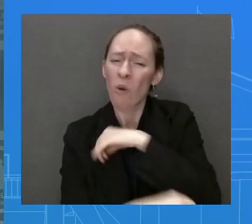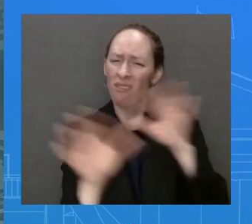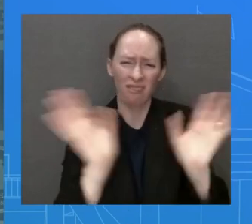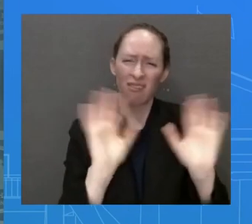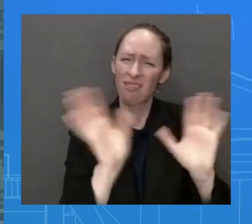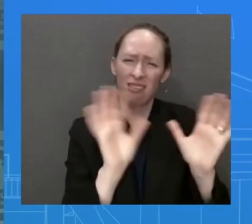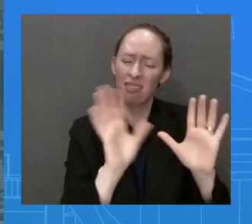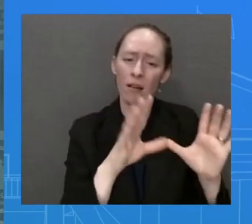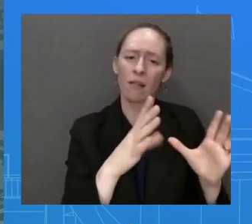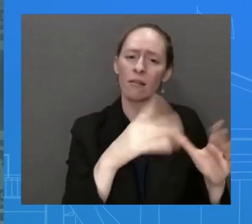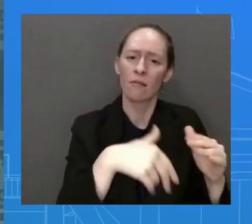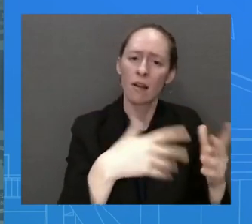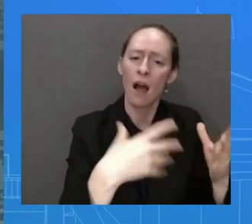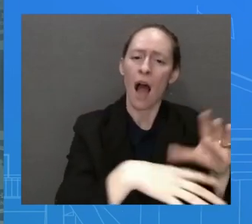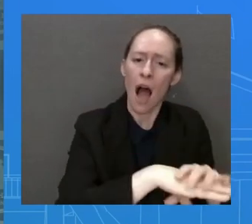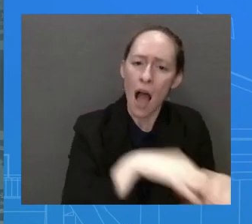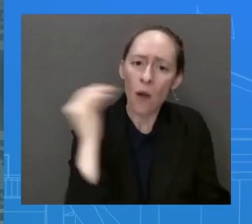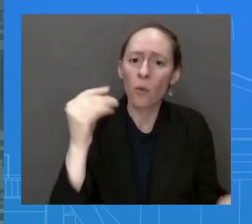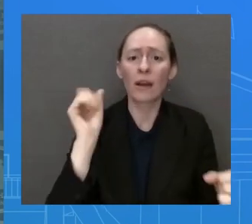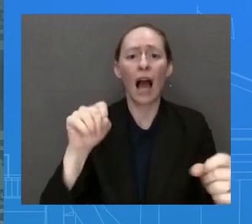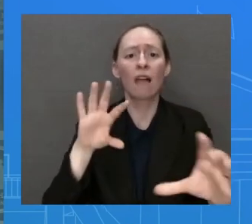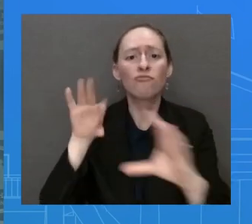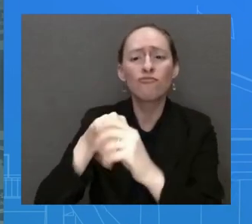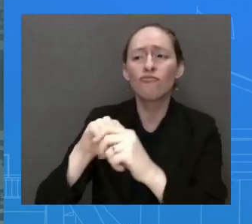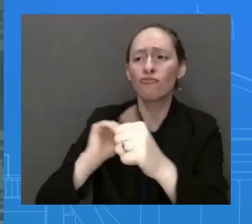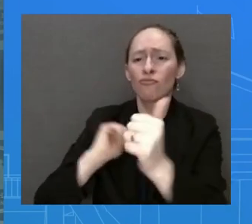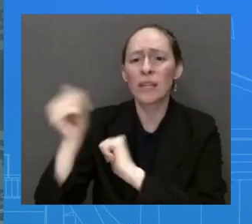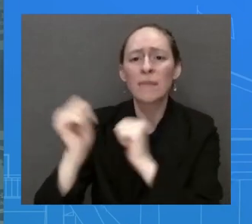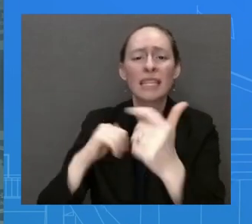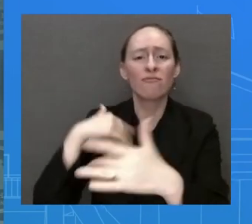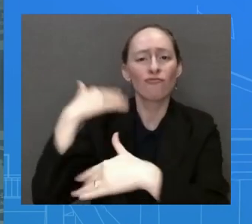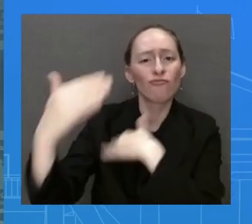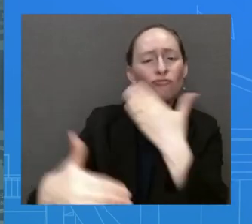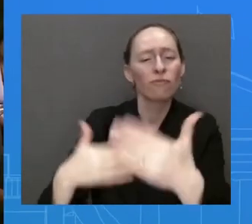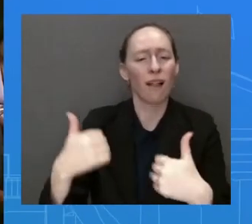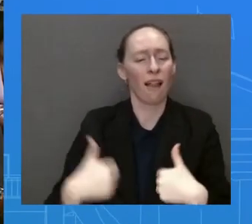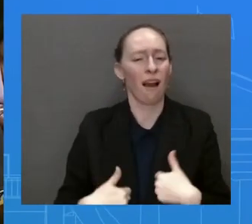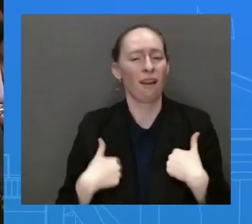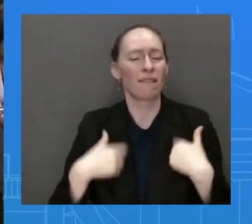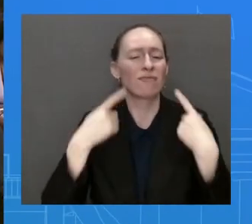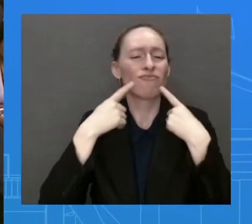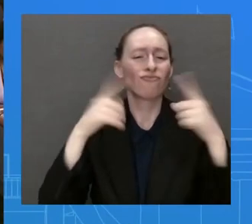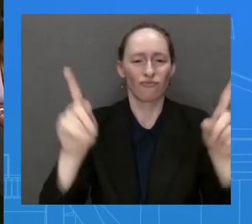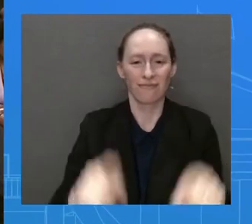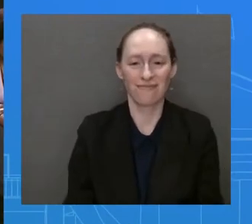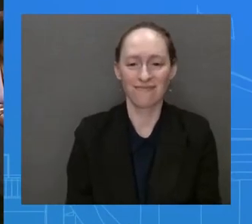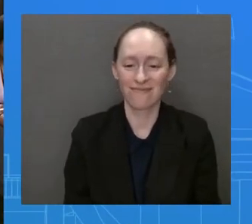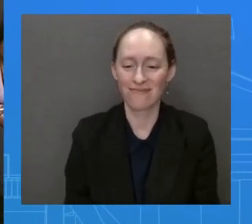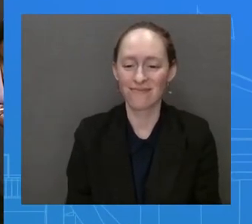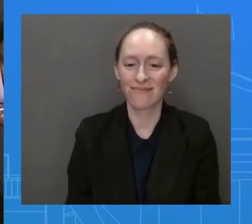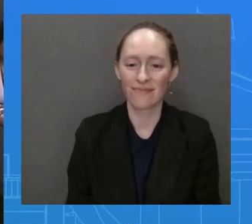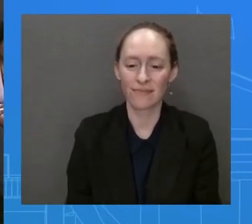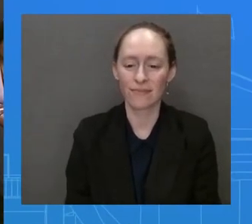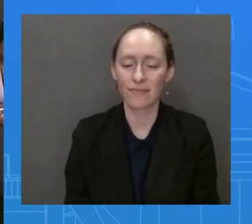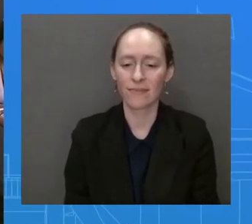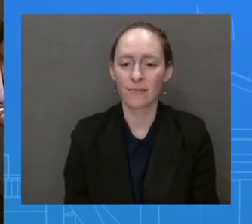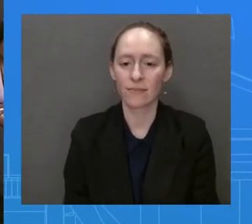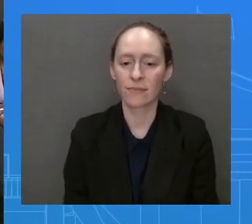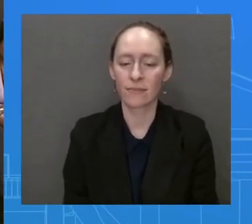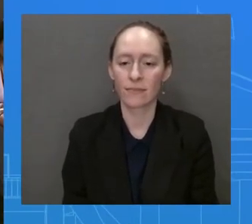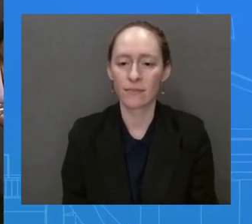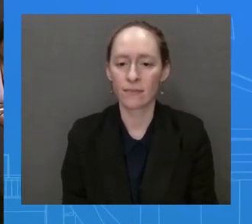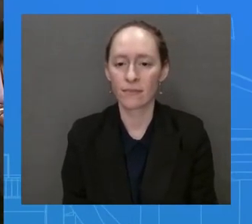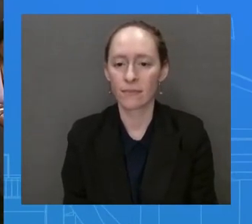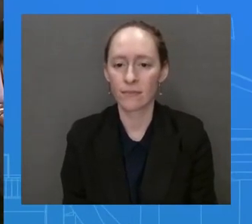Thank you. Thinking back to the 2020 campaign, part of the president's strategy at the time was going to visit these churches